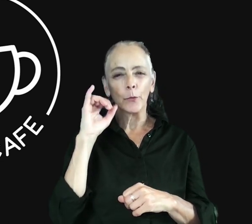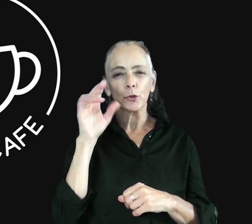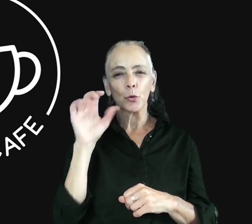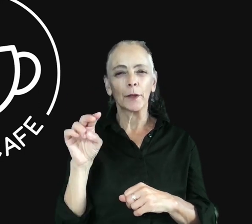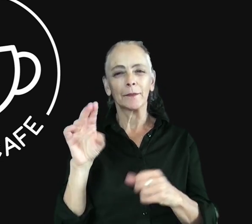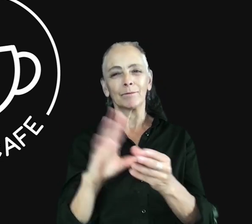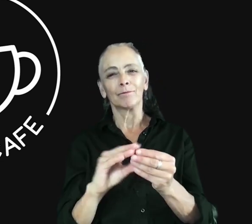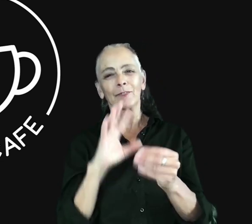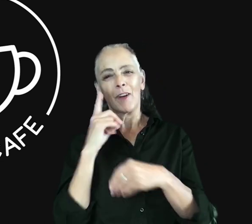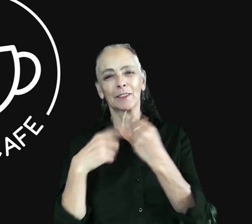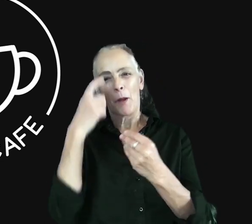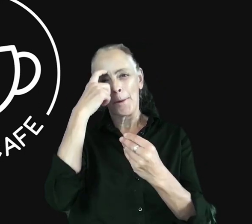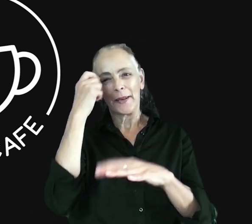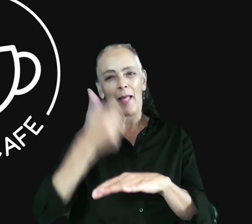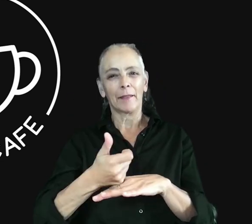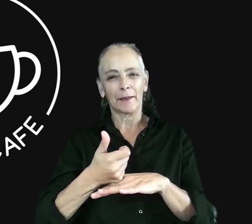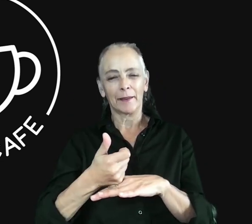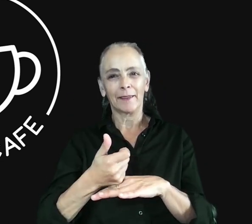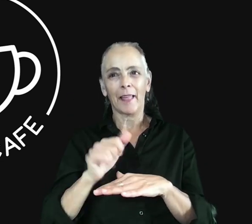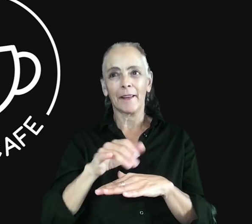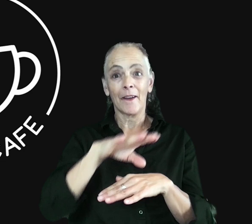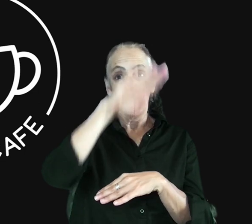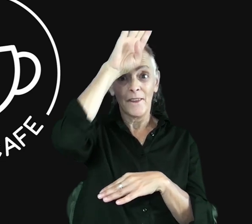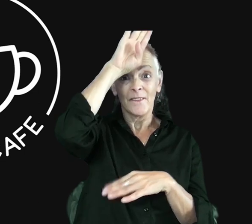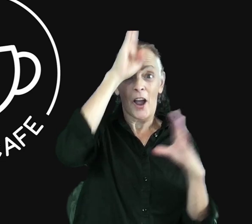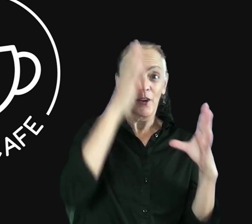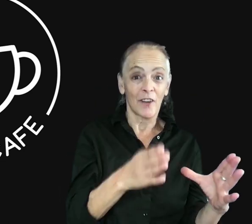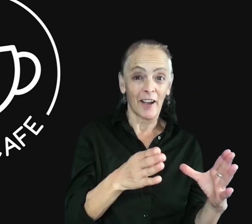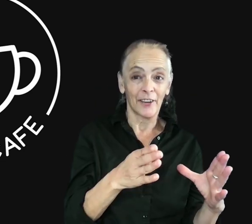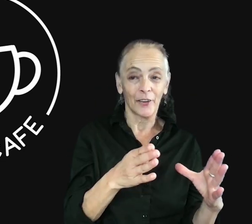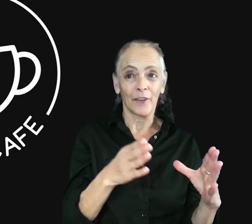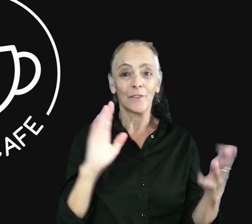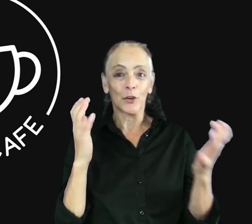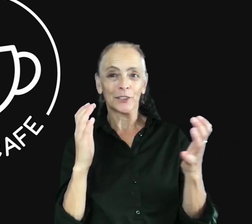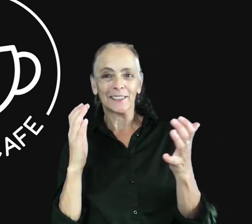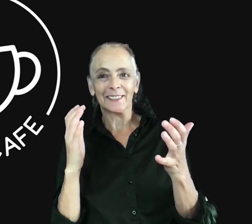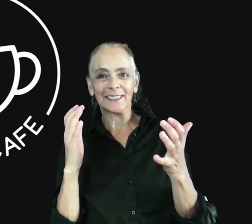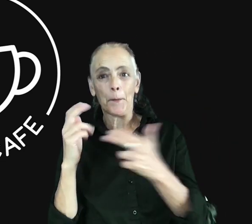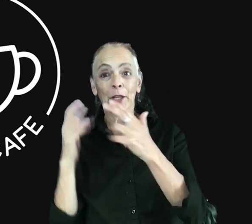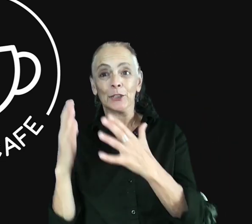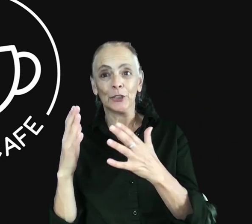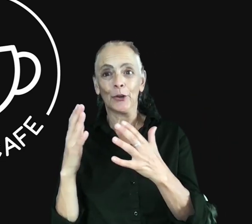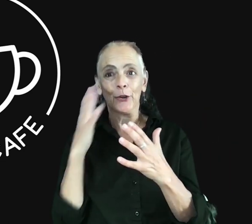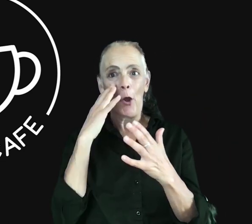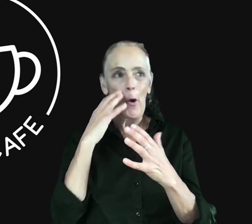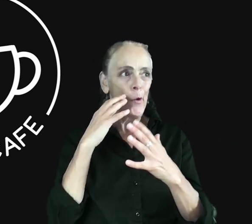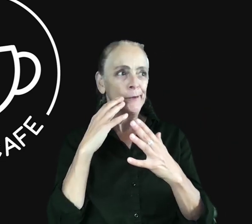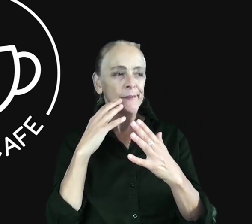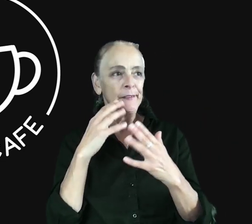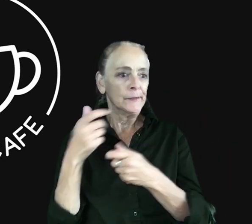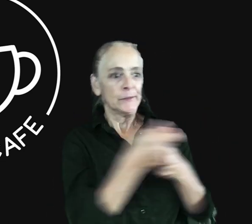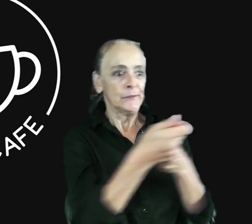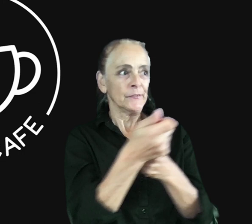talks a little bit about this kind of firefighter versus like a builder where you've got this firefighter mentality where